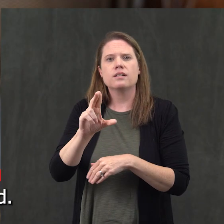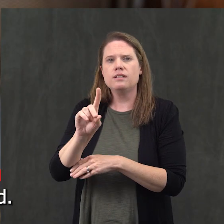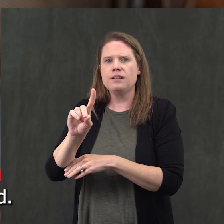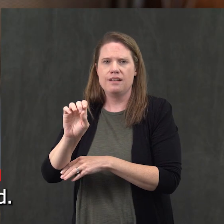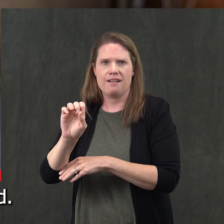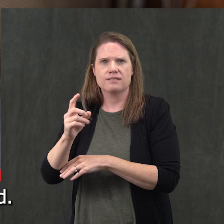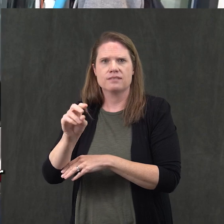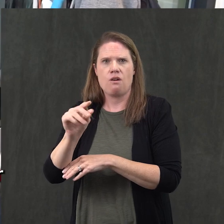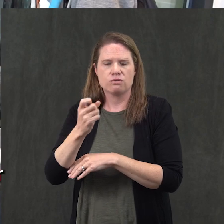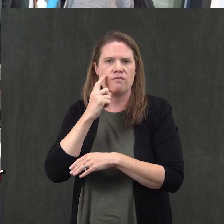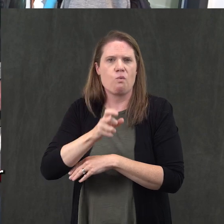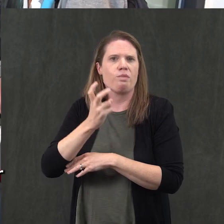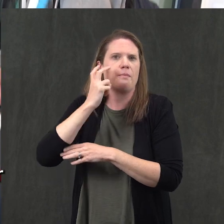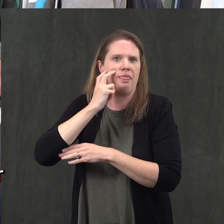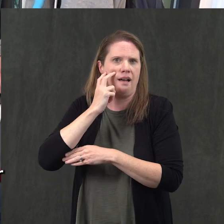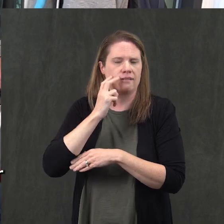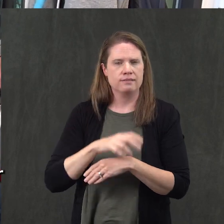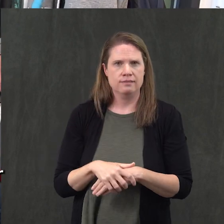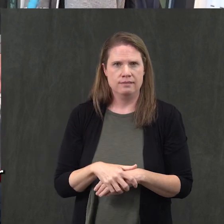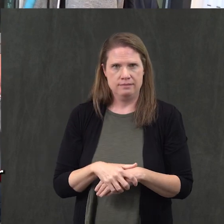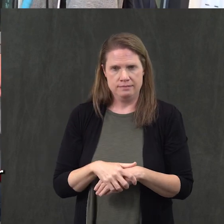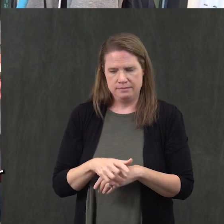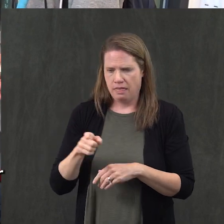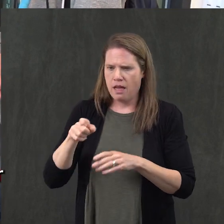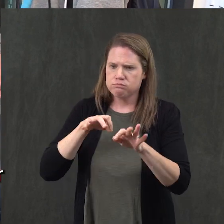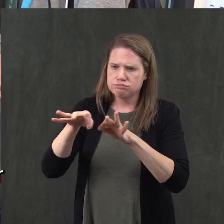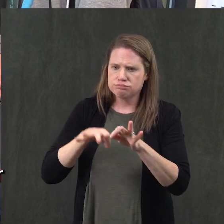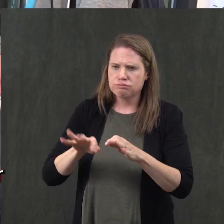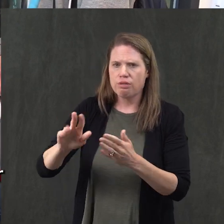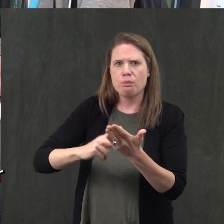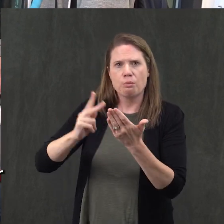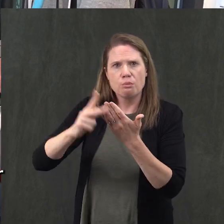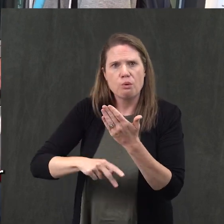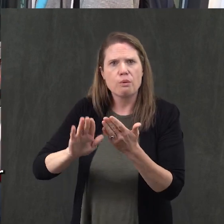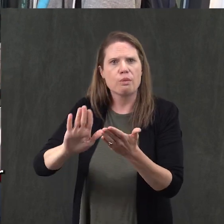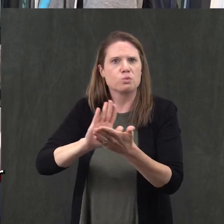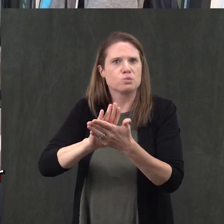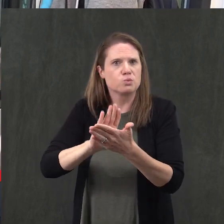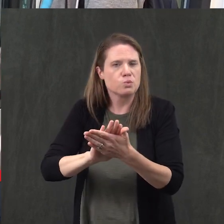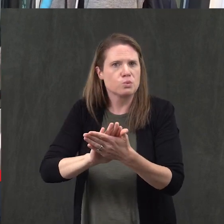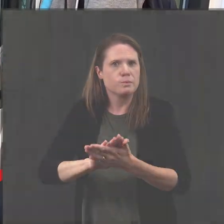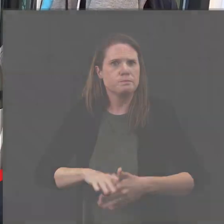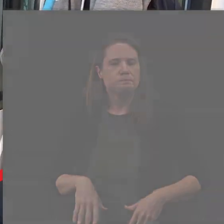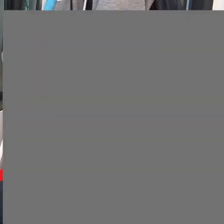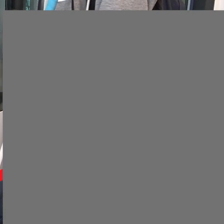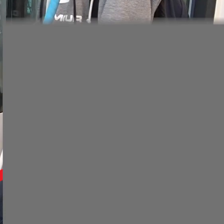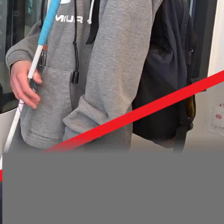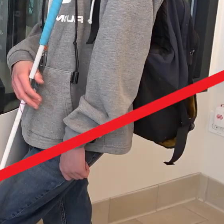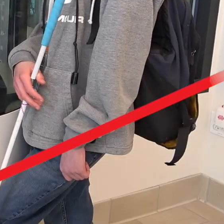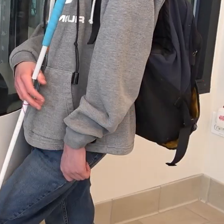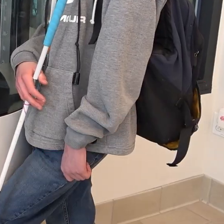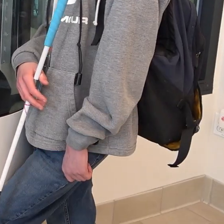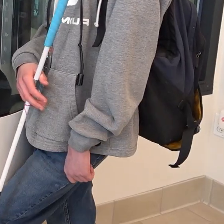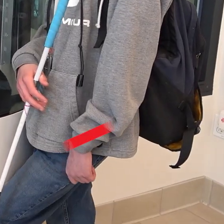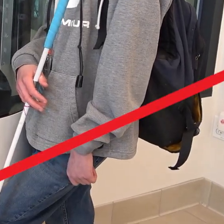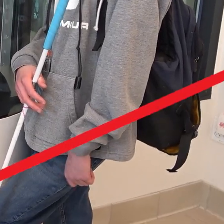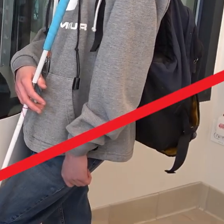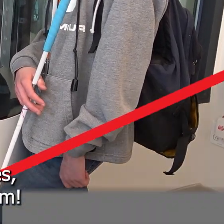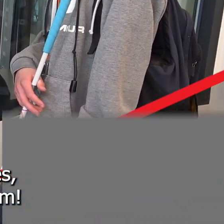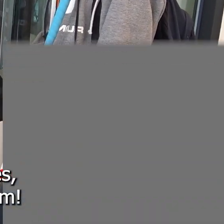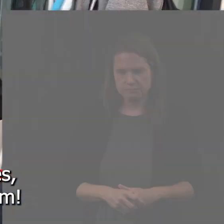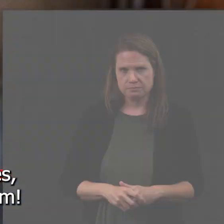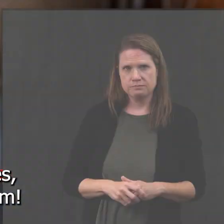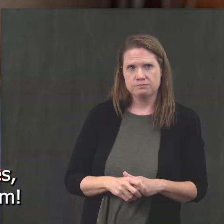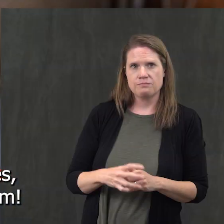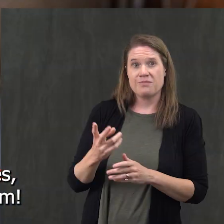the Blind. They told us about their guide dog school. Behind a glass barrier, a man pets a puppy.